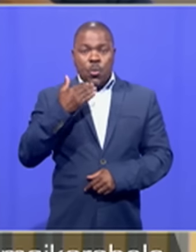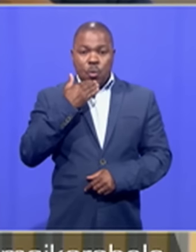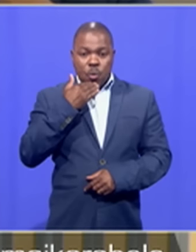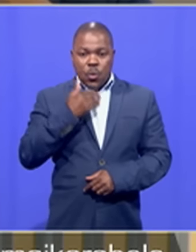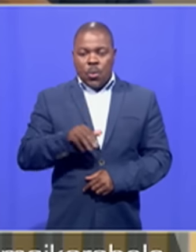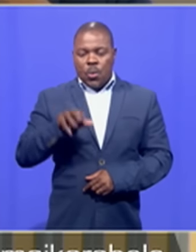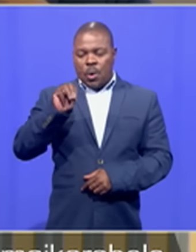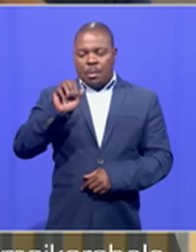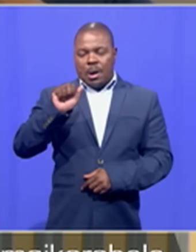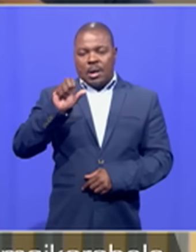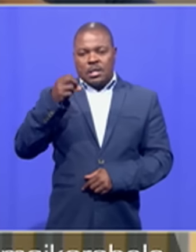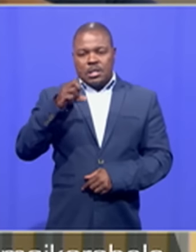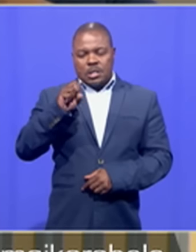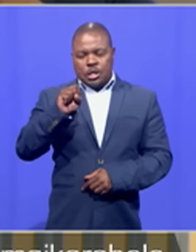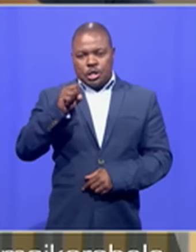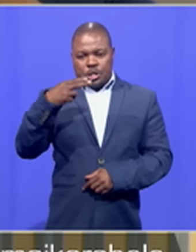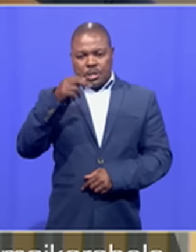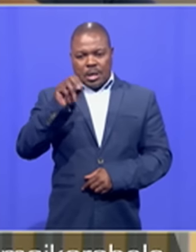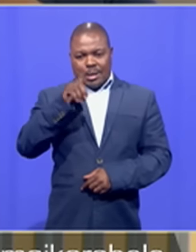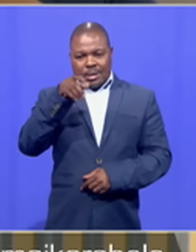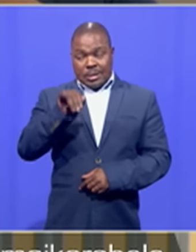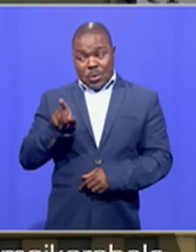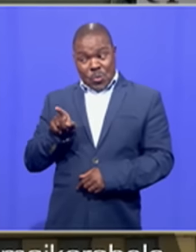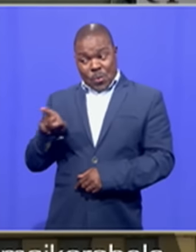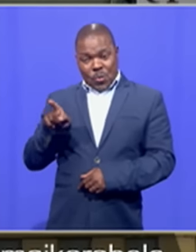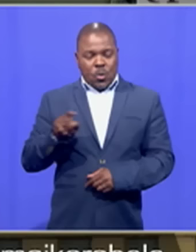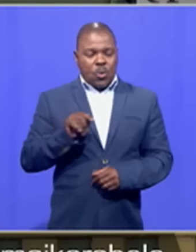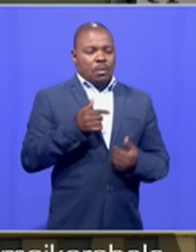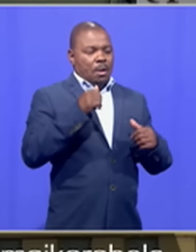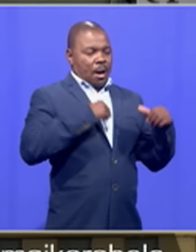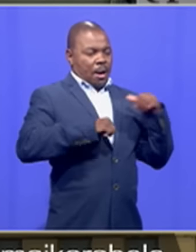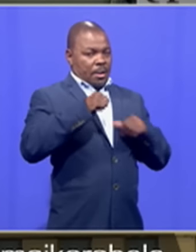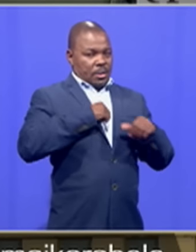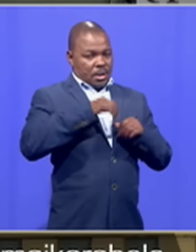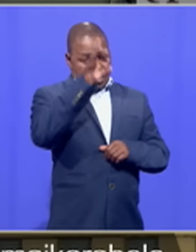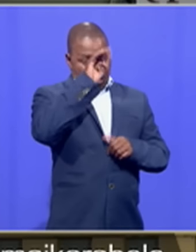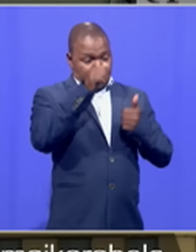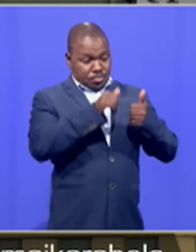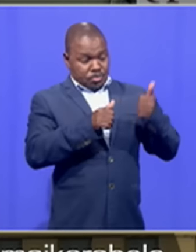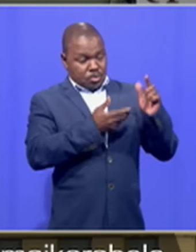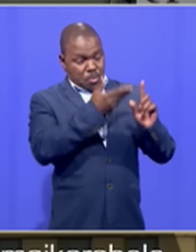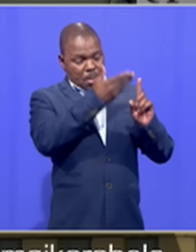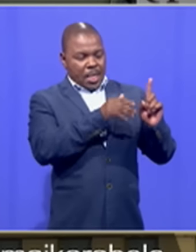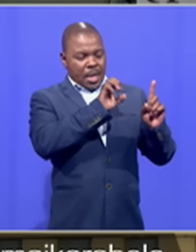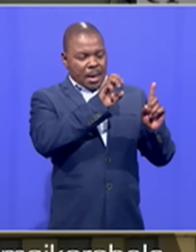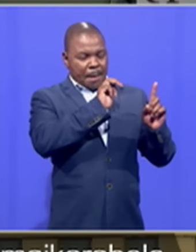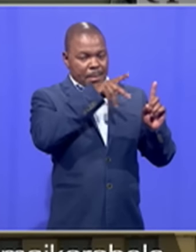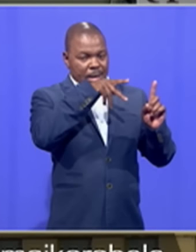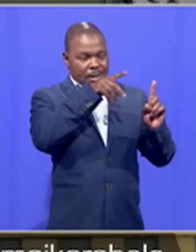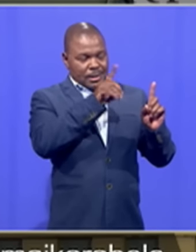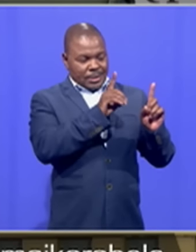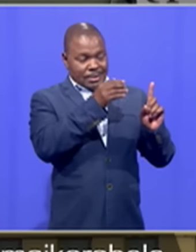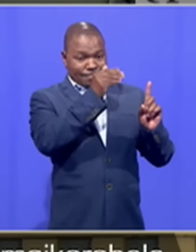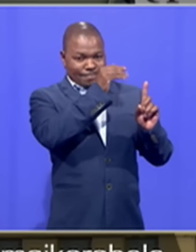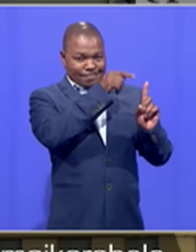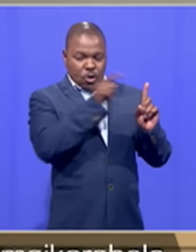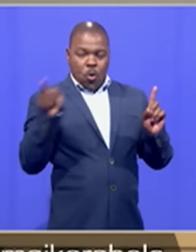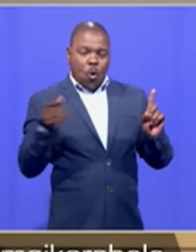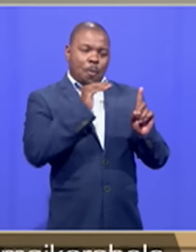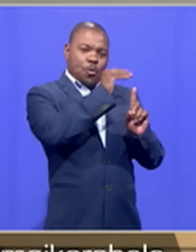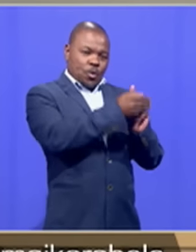Imogen Mashadzi tša go šireletša mohlankedi mogolo wa nakwana wa sephodisa sa masepala sa EMPD yo gabjalo a